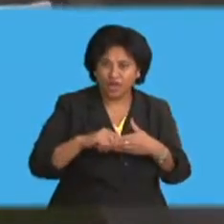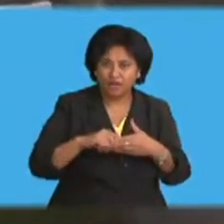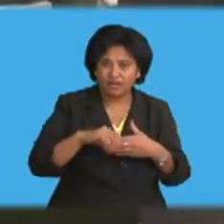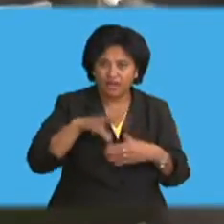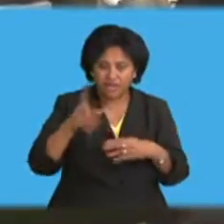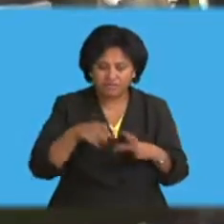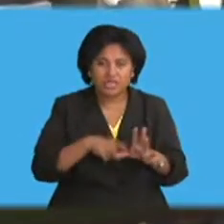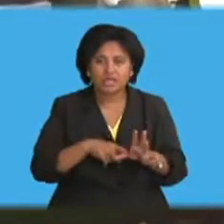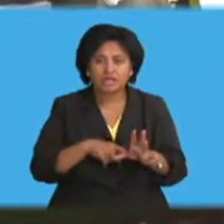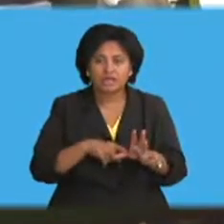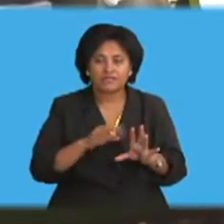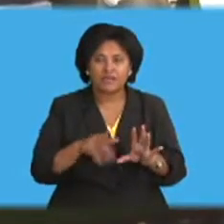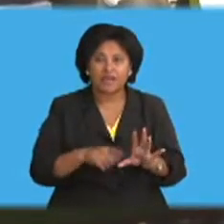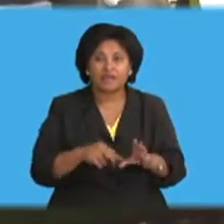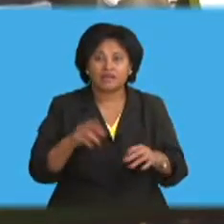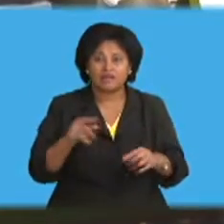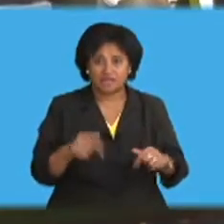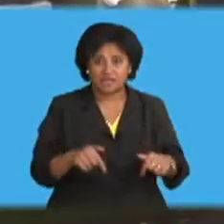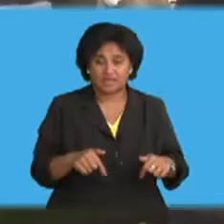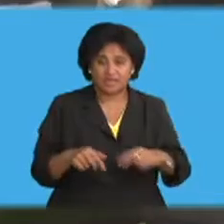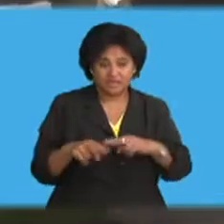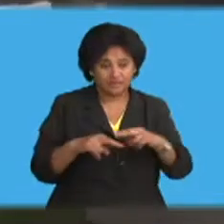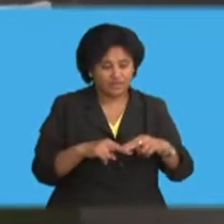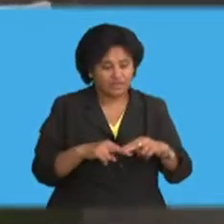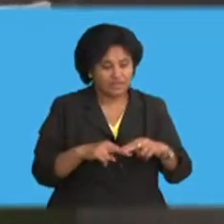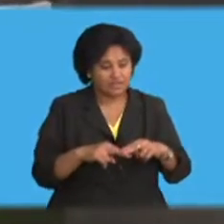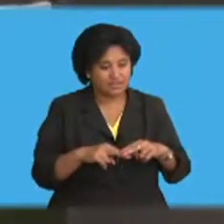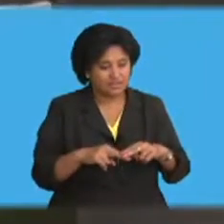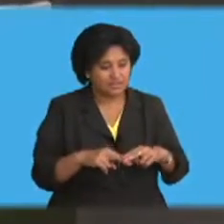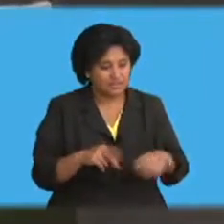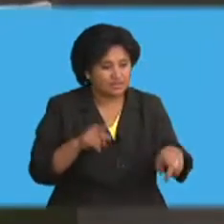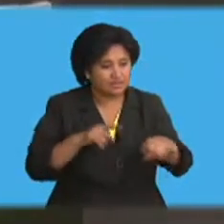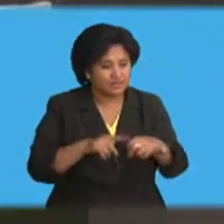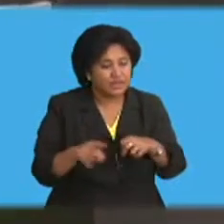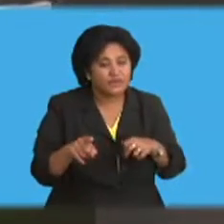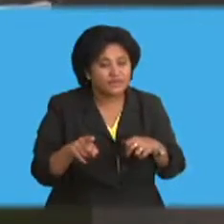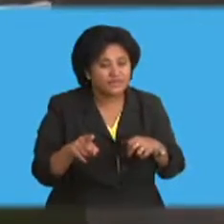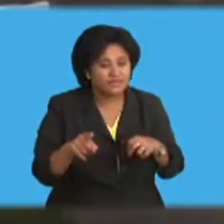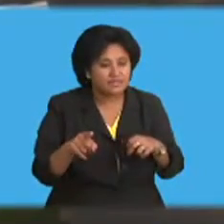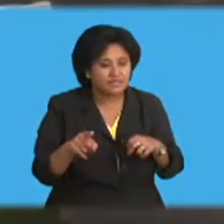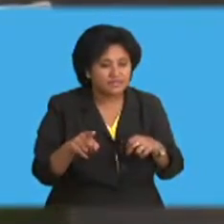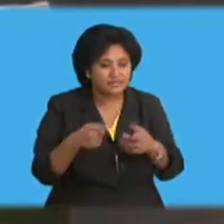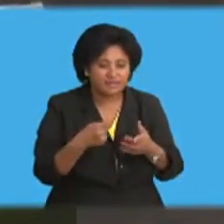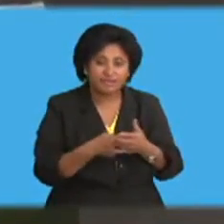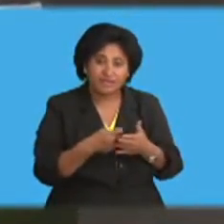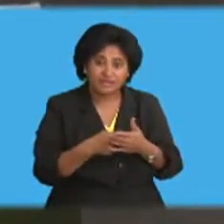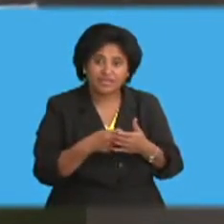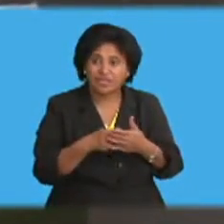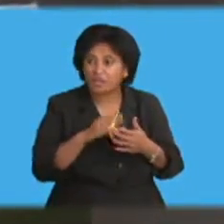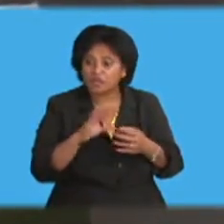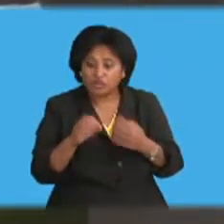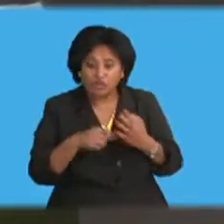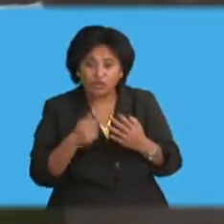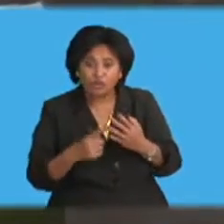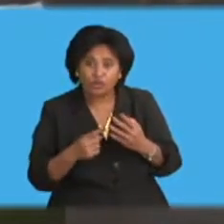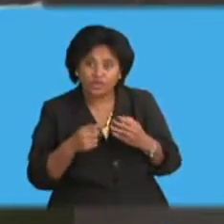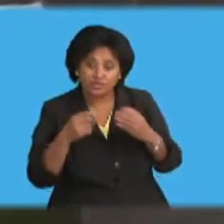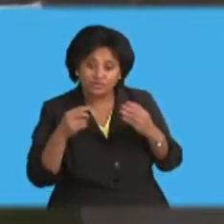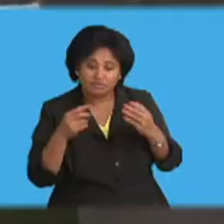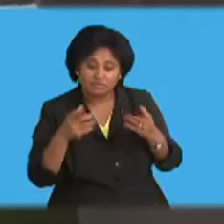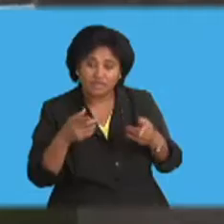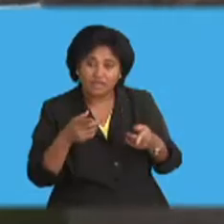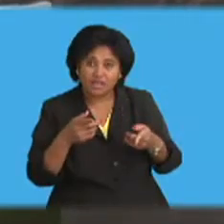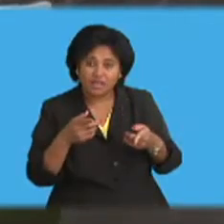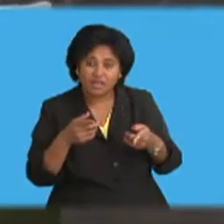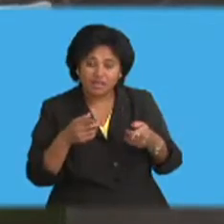Madam Speaker, most of the funding in as far as not only the development of the cattle industry in Fiji, and